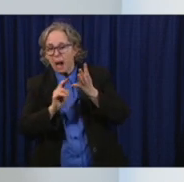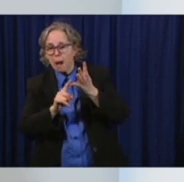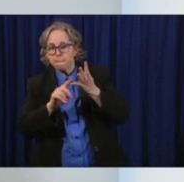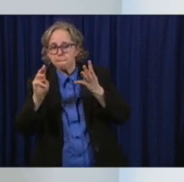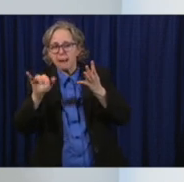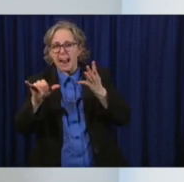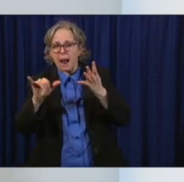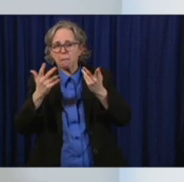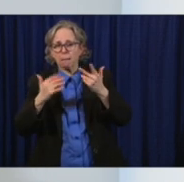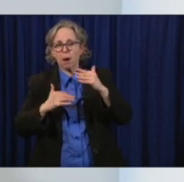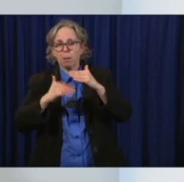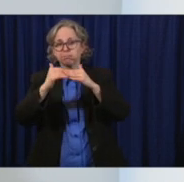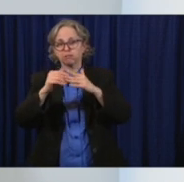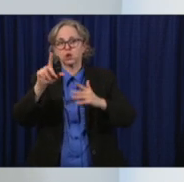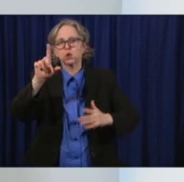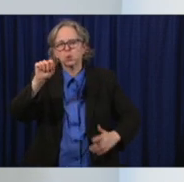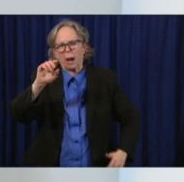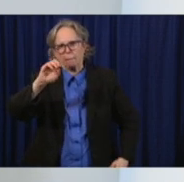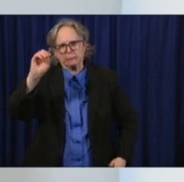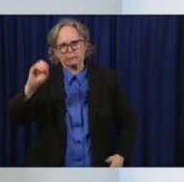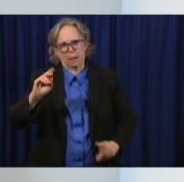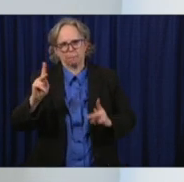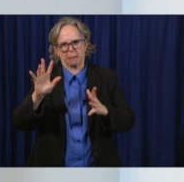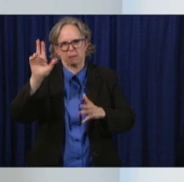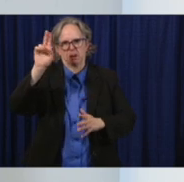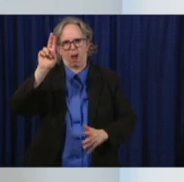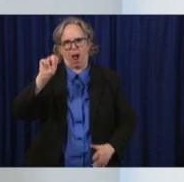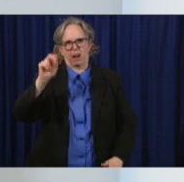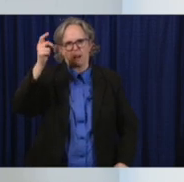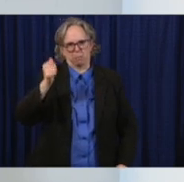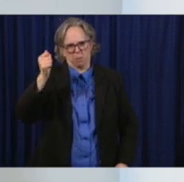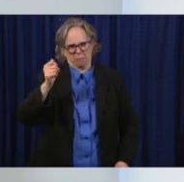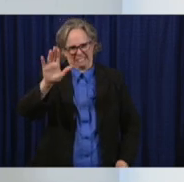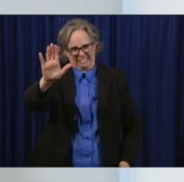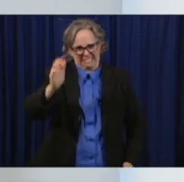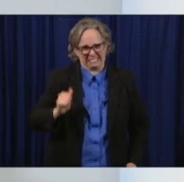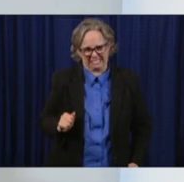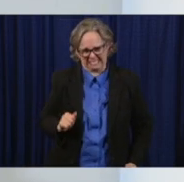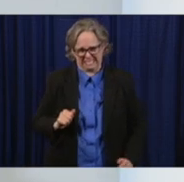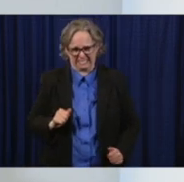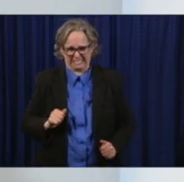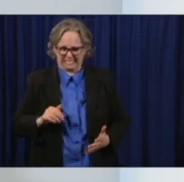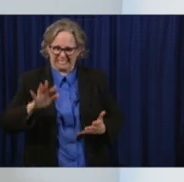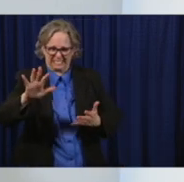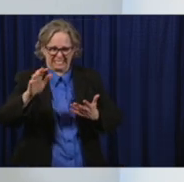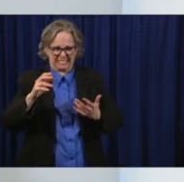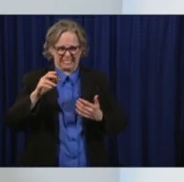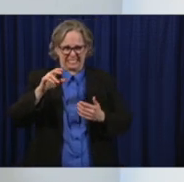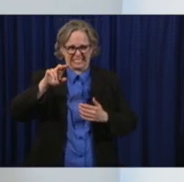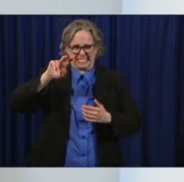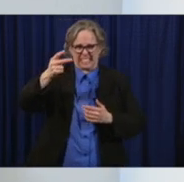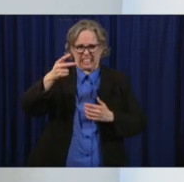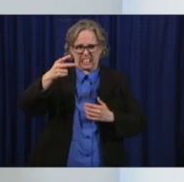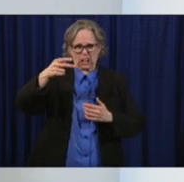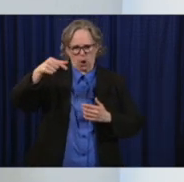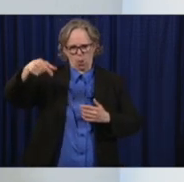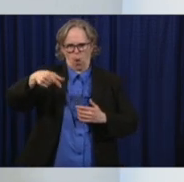20%. The second quarter of this year is expected to be one of the worst quarters on